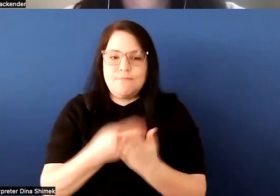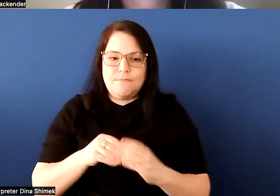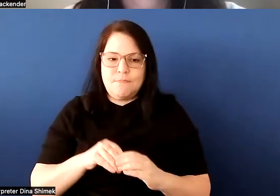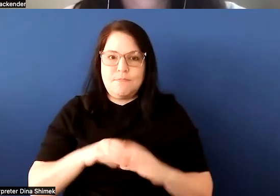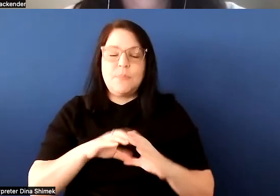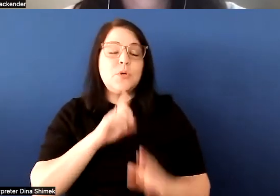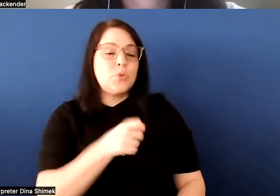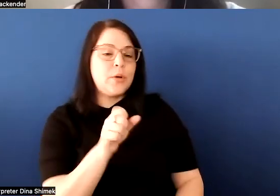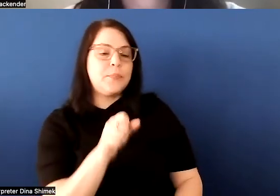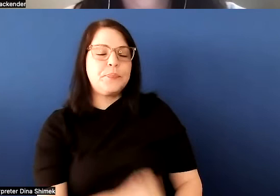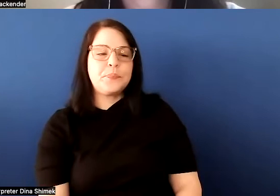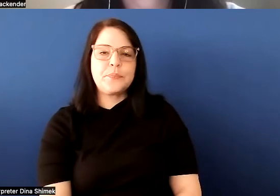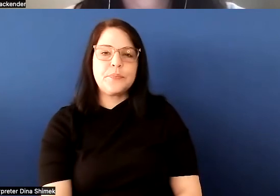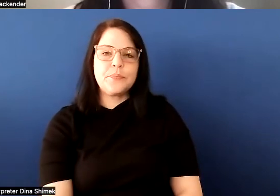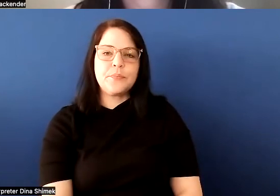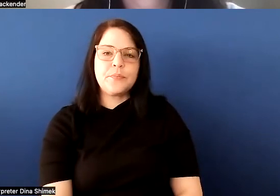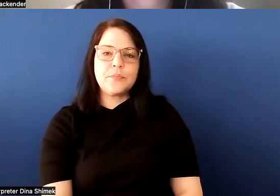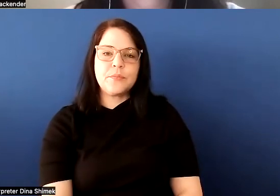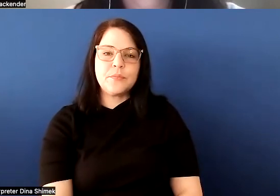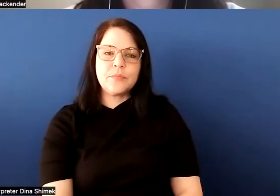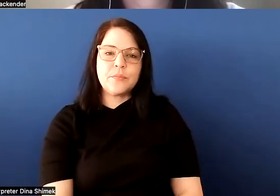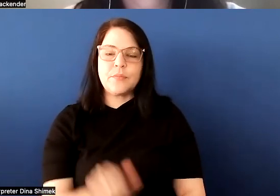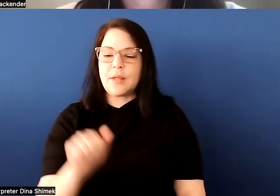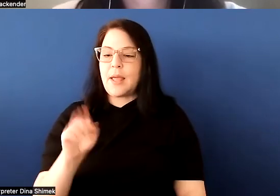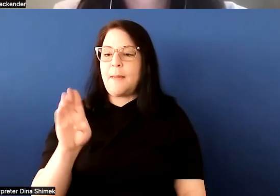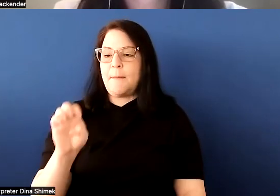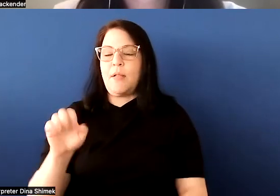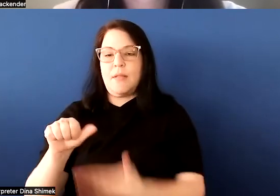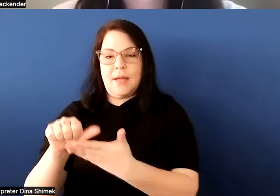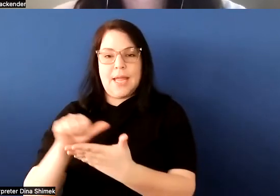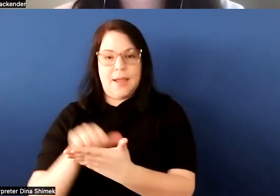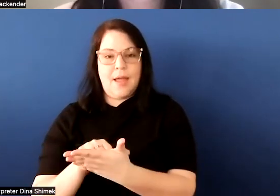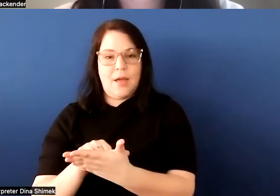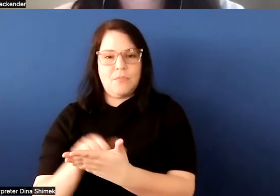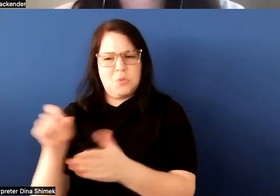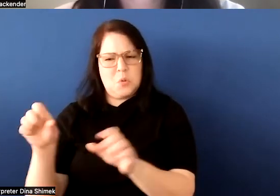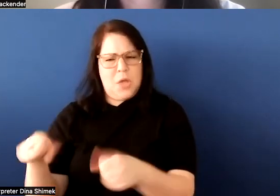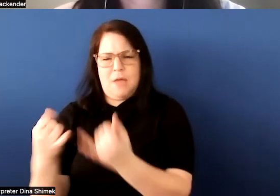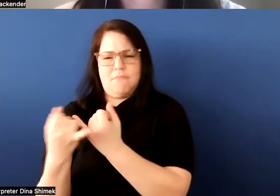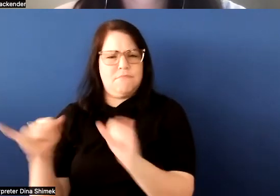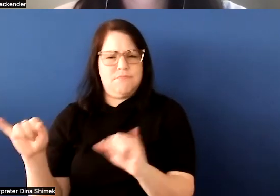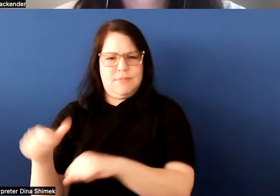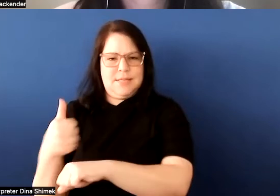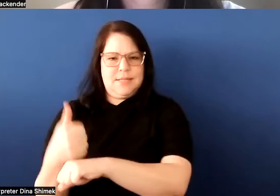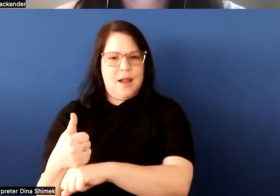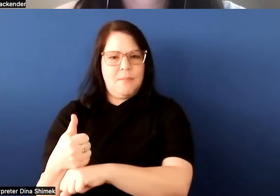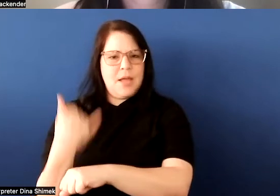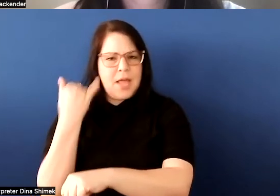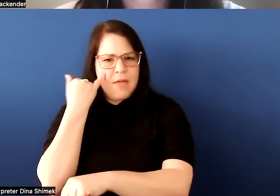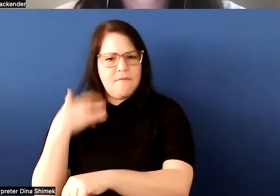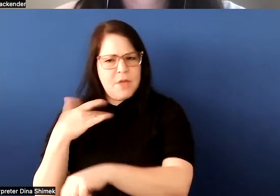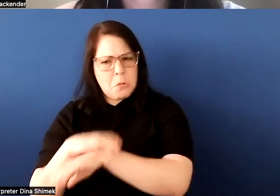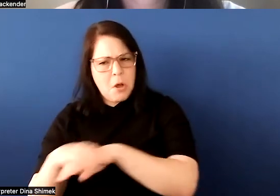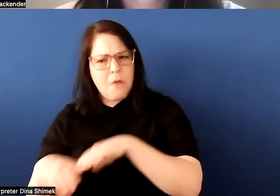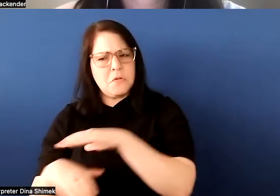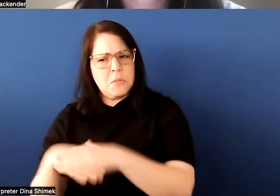Sure. So while ABLE accounts are something that you can do on your own, if you have the level of comfort, experience,